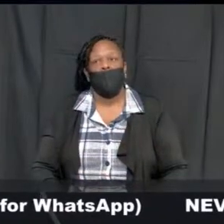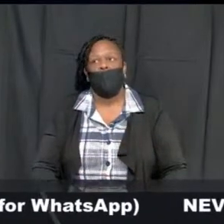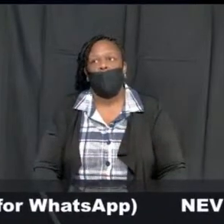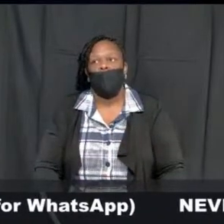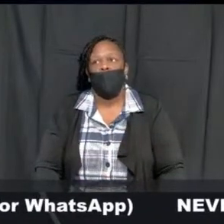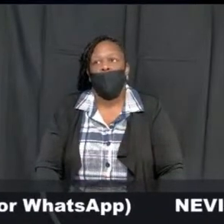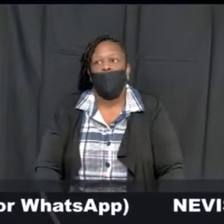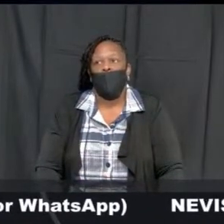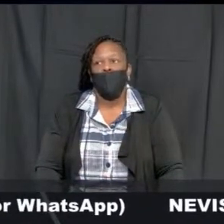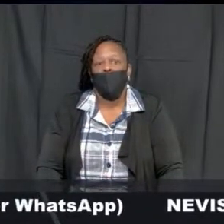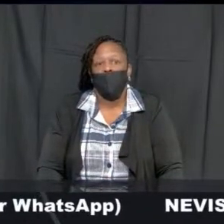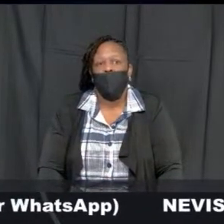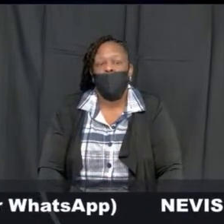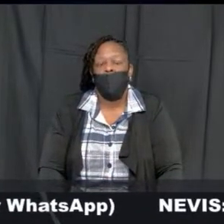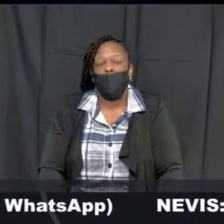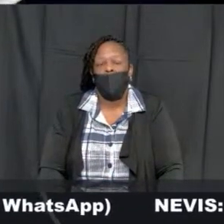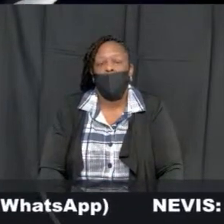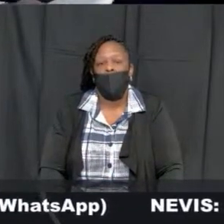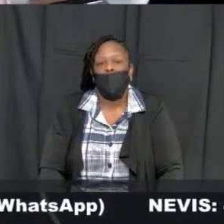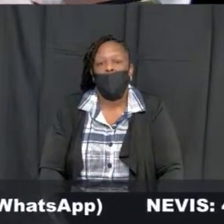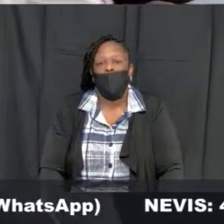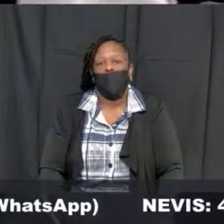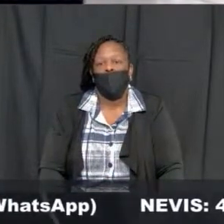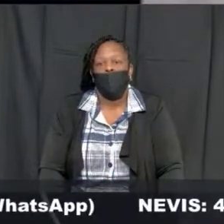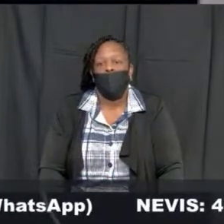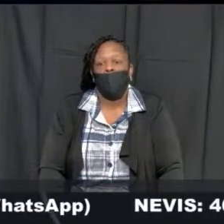to the legislations.